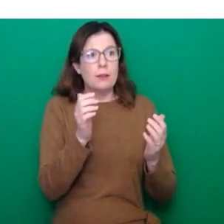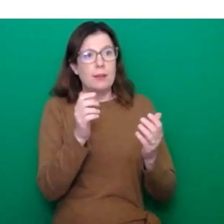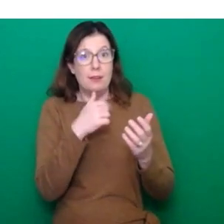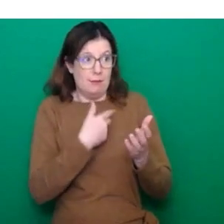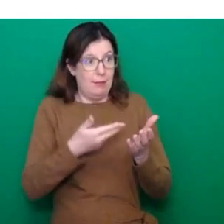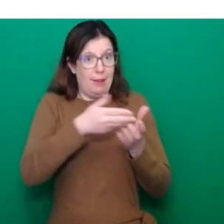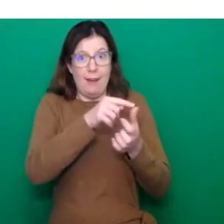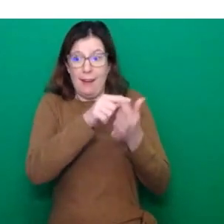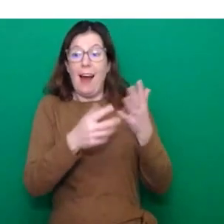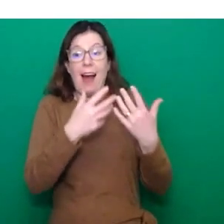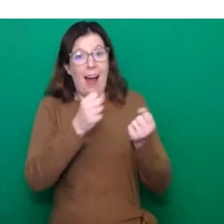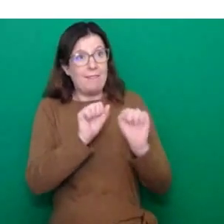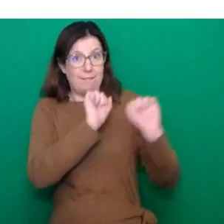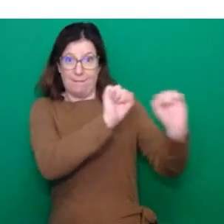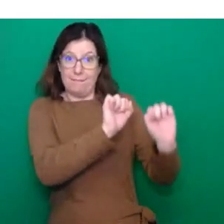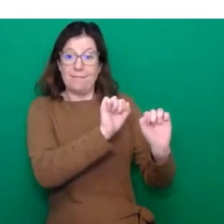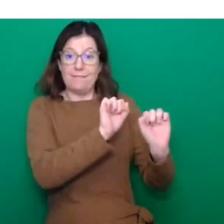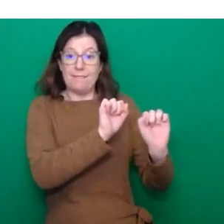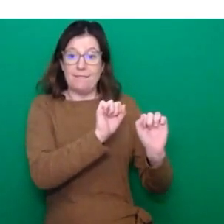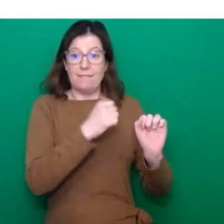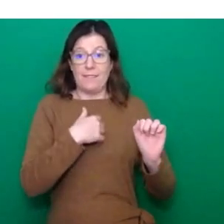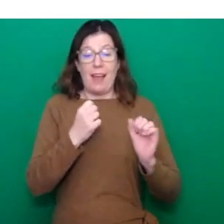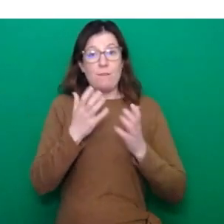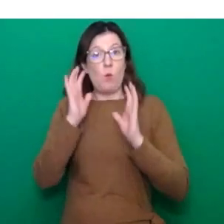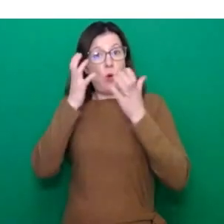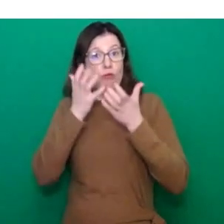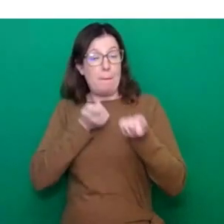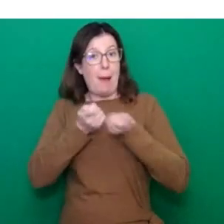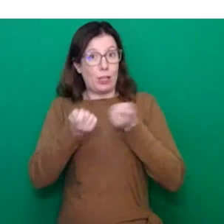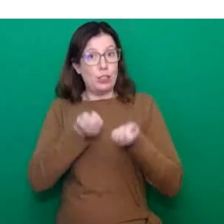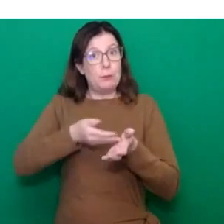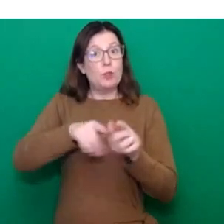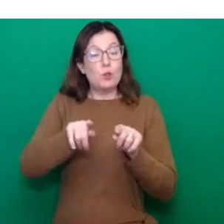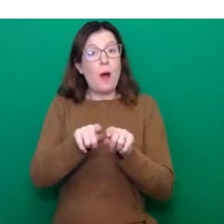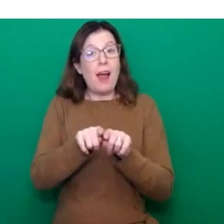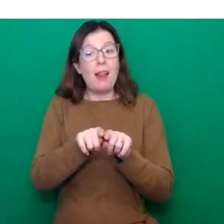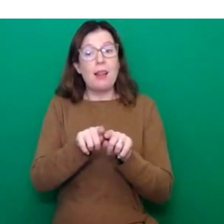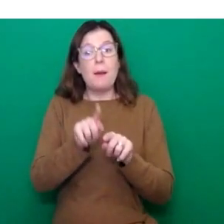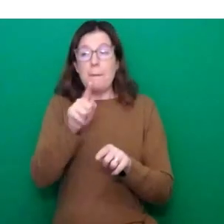well. We'll do worry management also. But we can also do